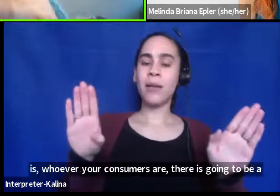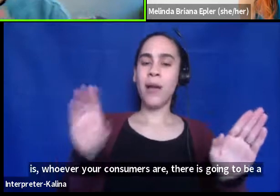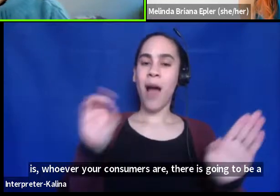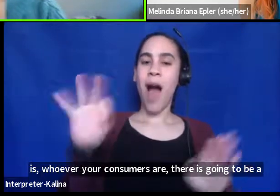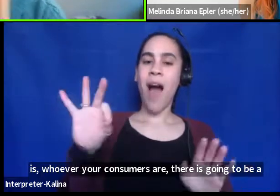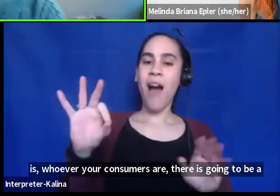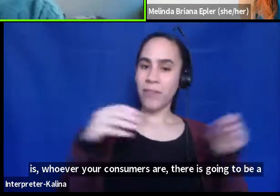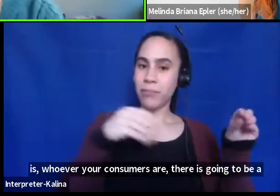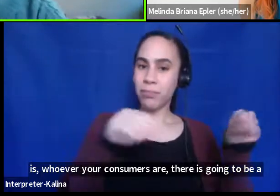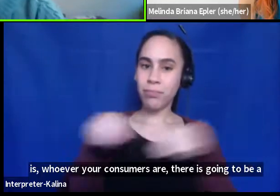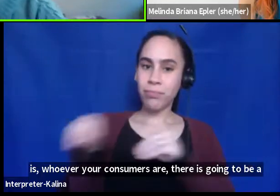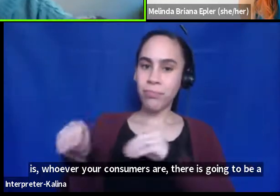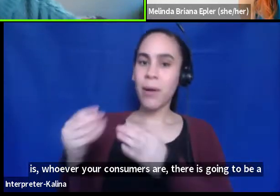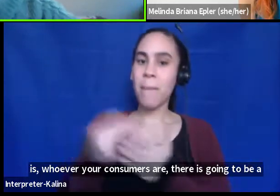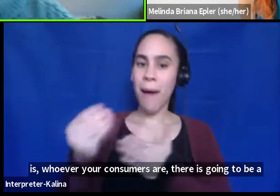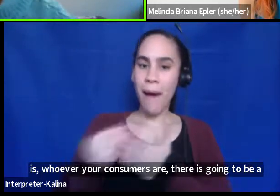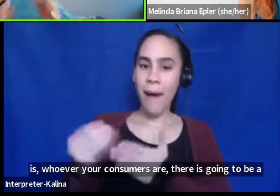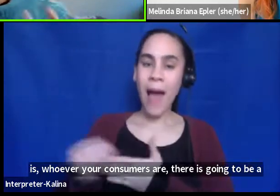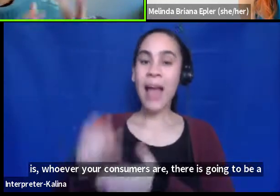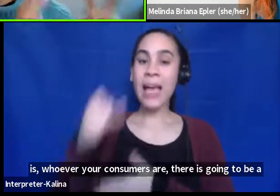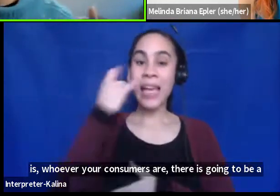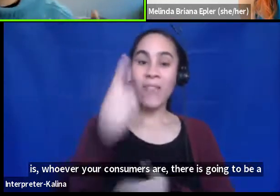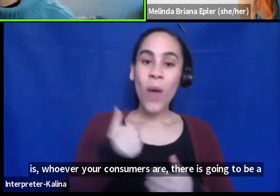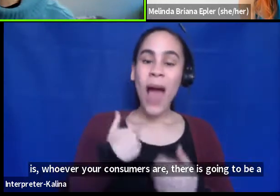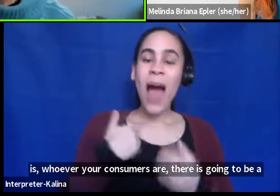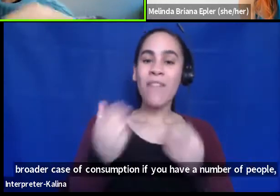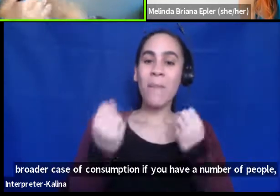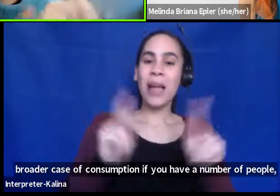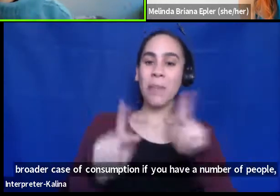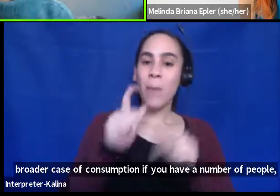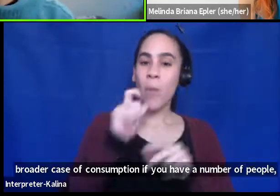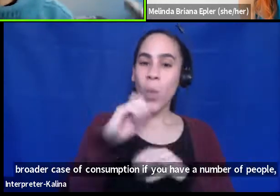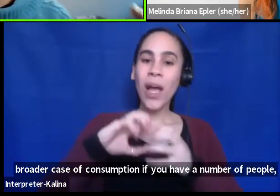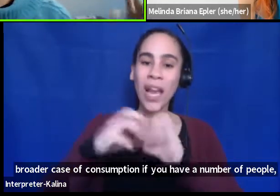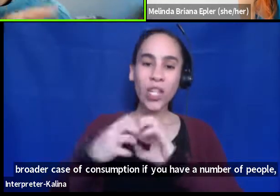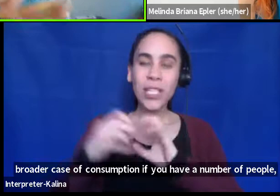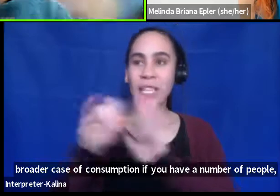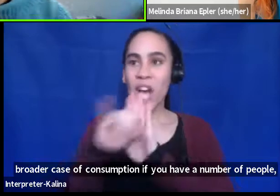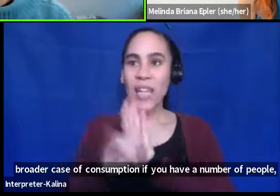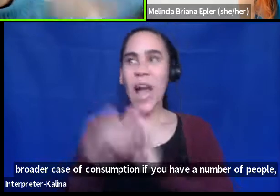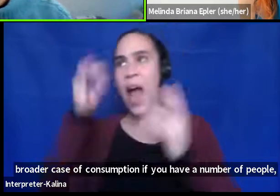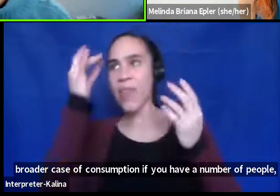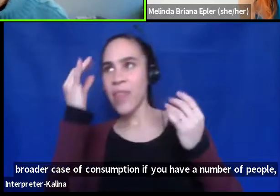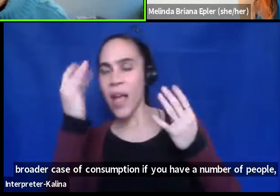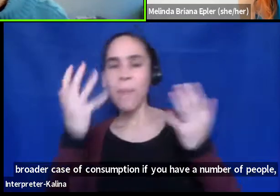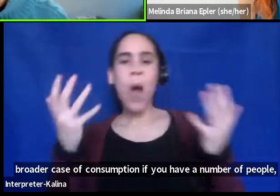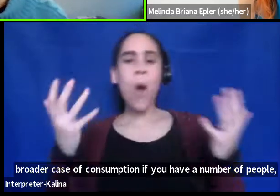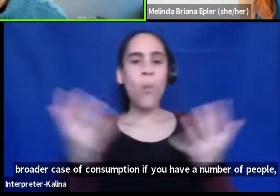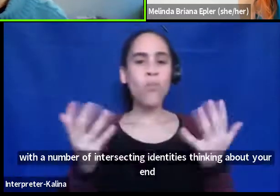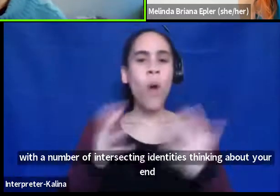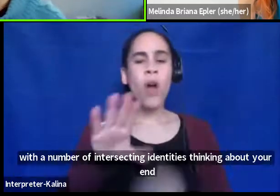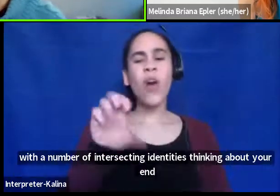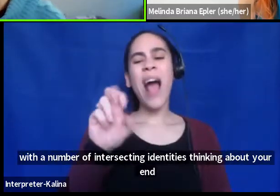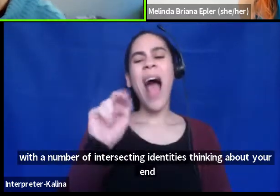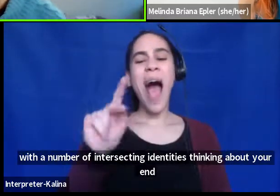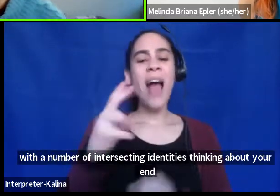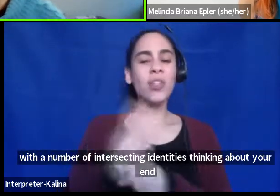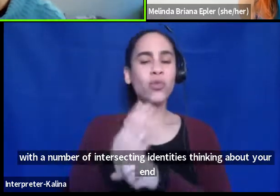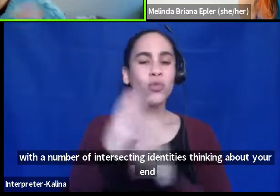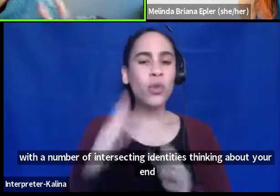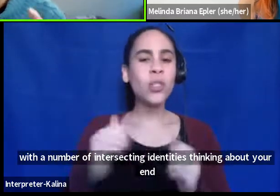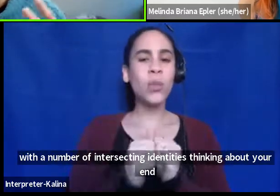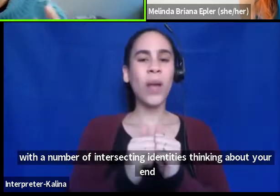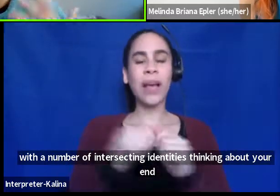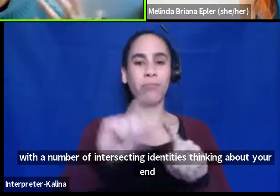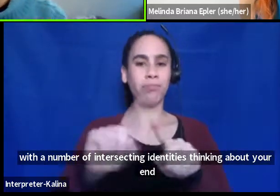number of people with a number of intersecting identities thinking about your end users with a number of intersecting identities. And so